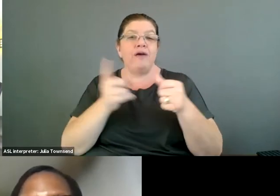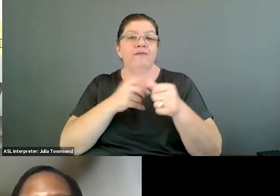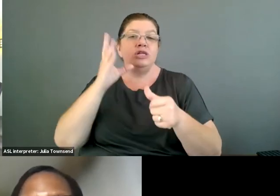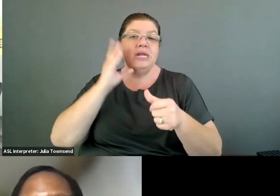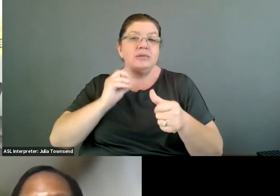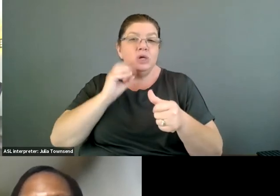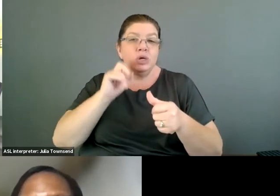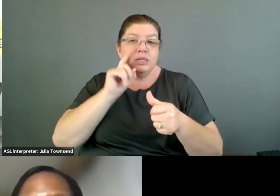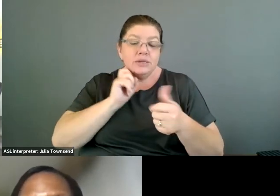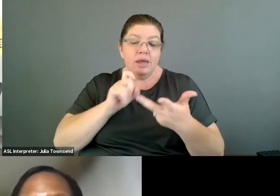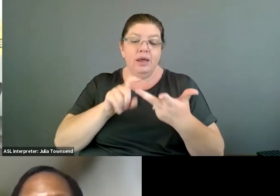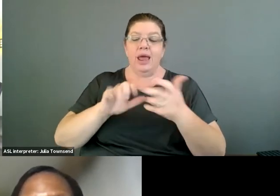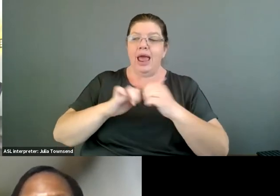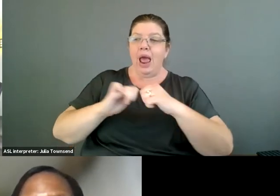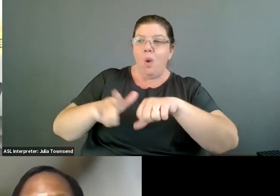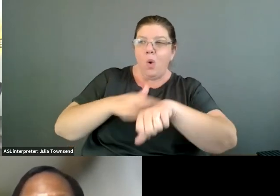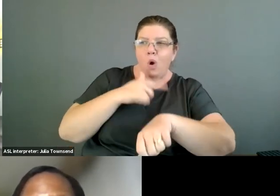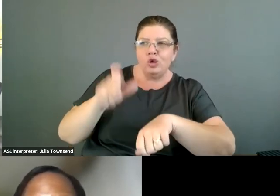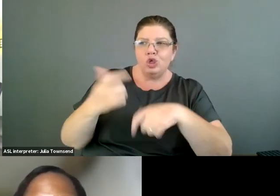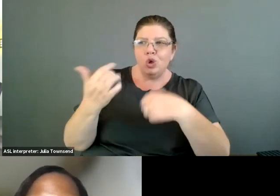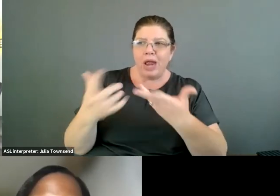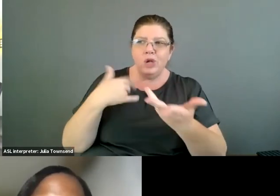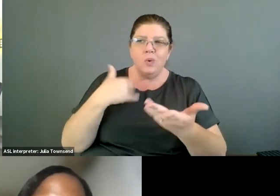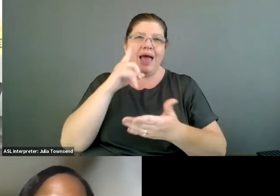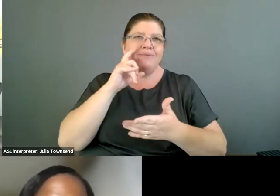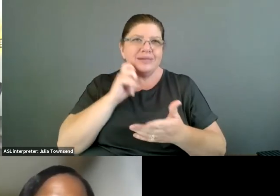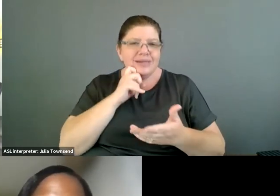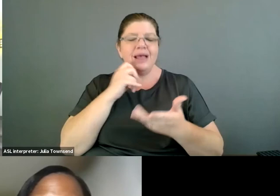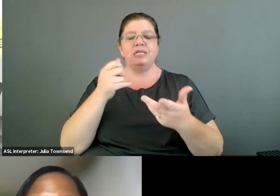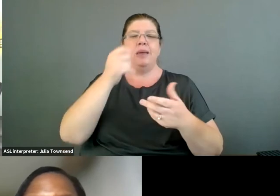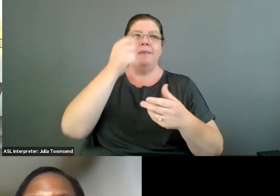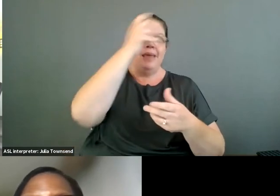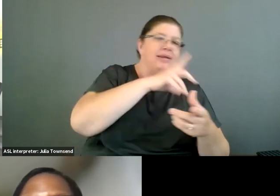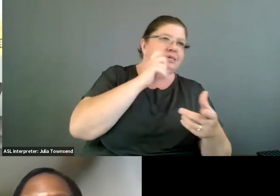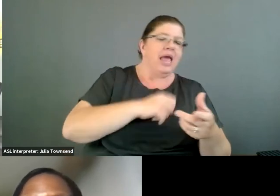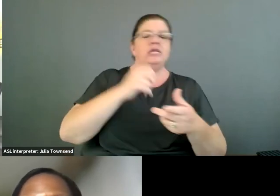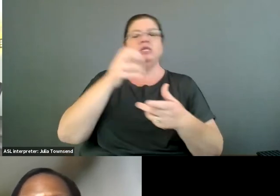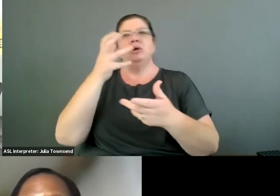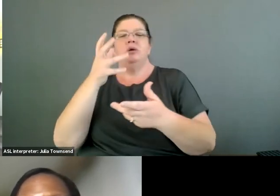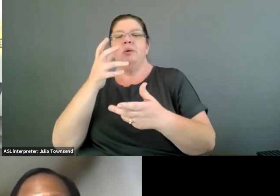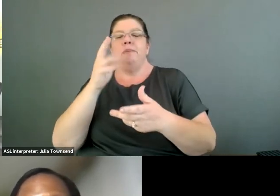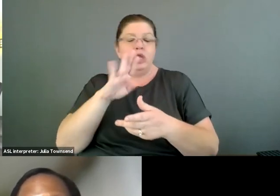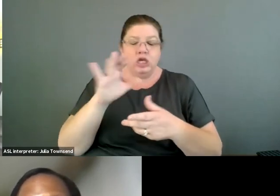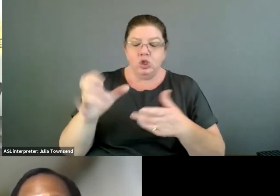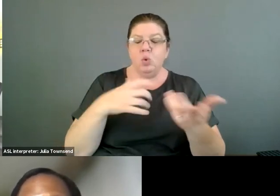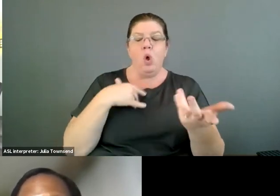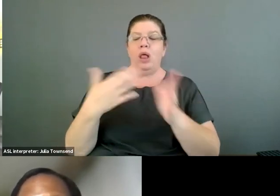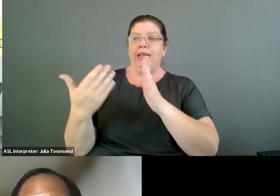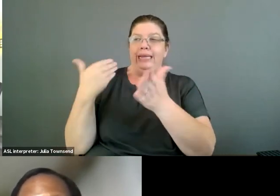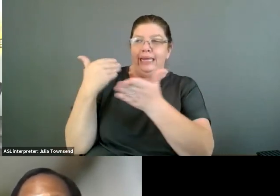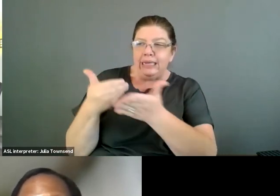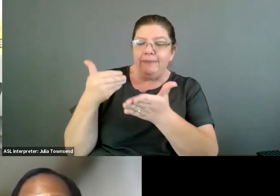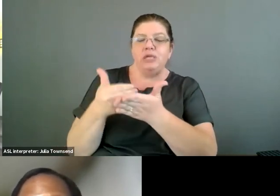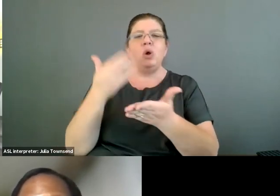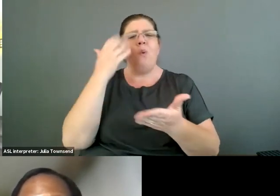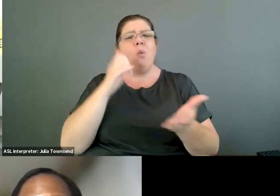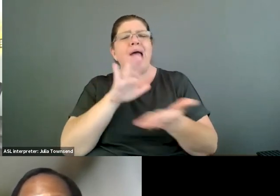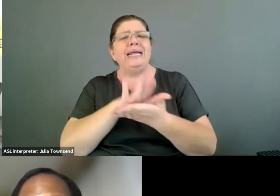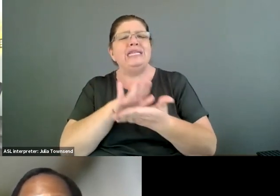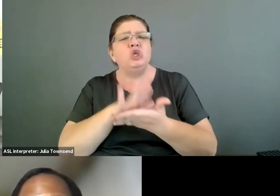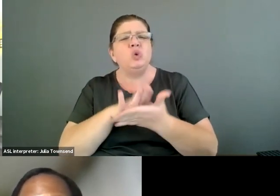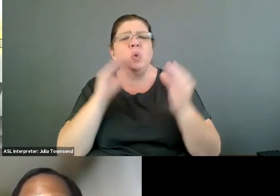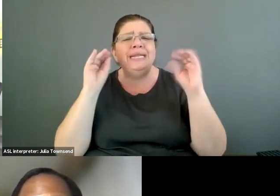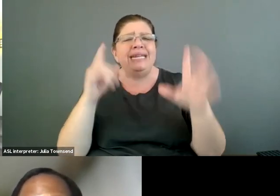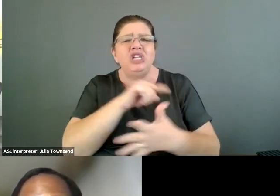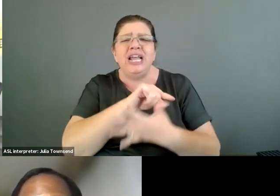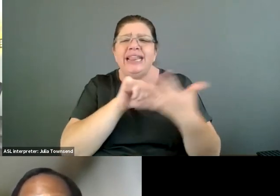how long to wait to have sex, having sex, men and sex, women and sex, birth control, intimacy. Why is a school teaching this? Why